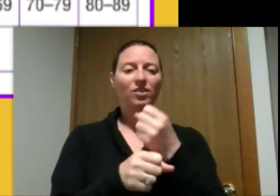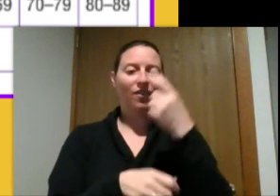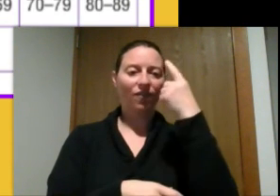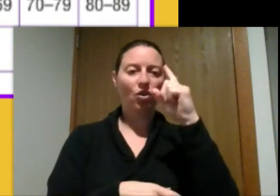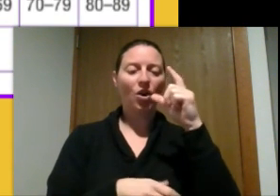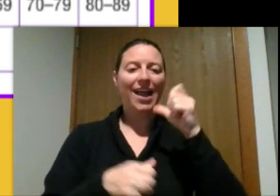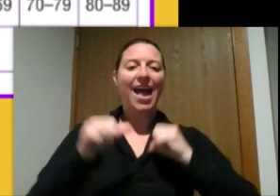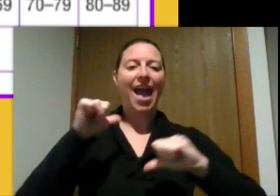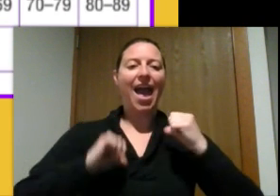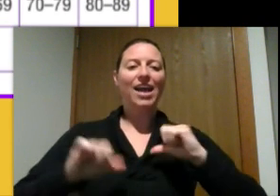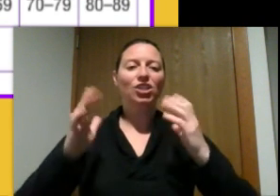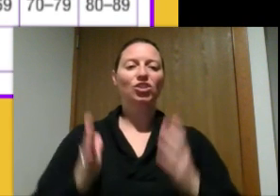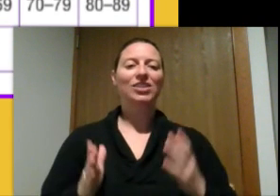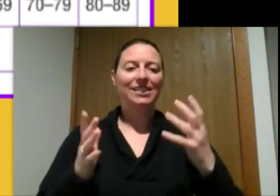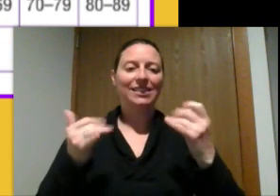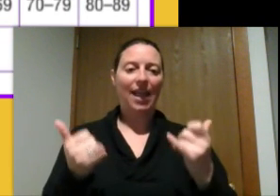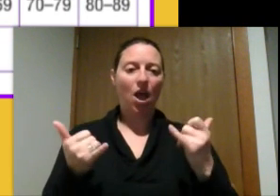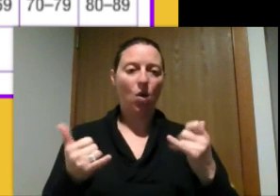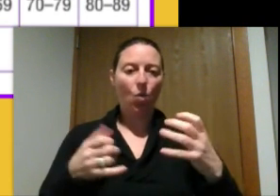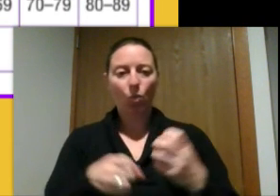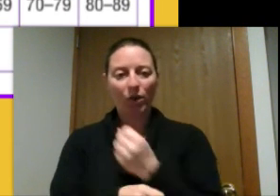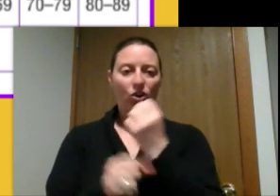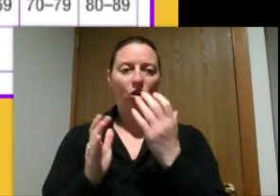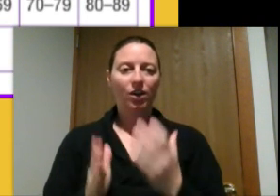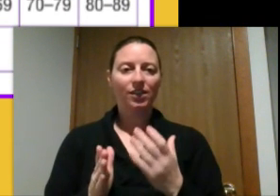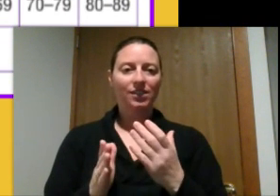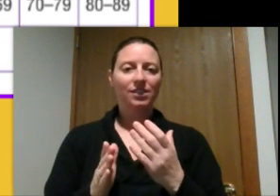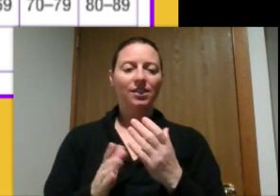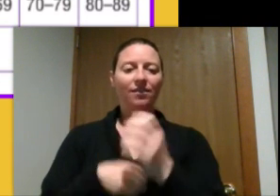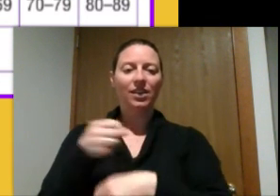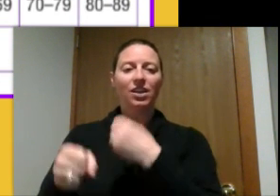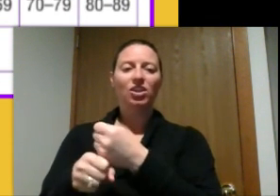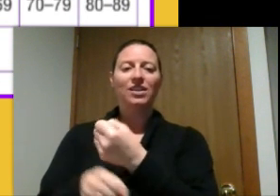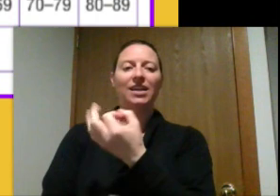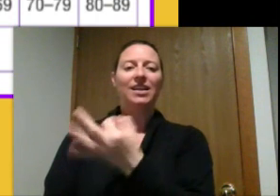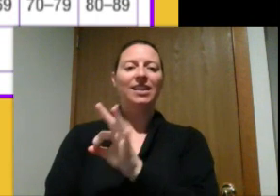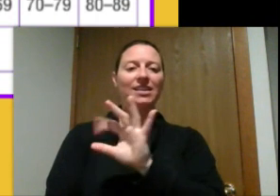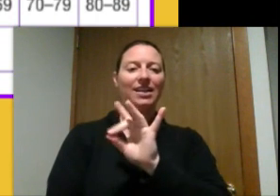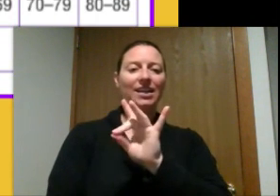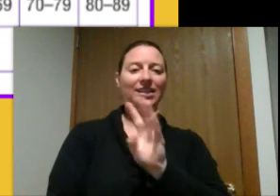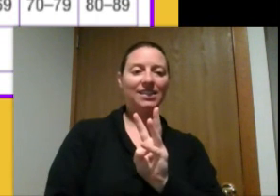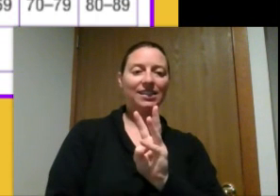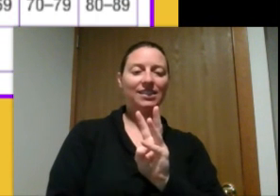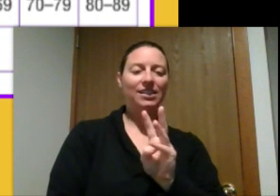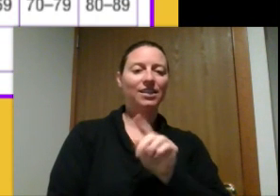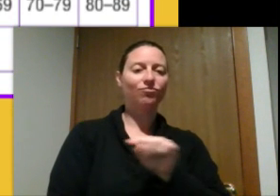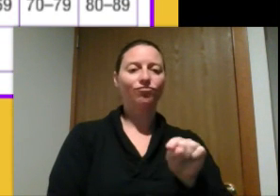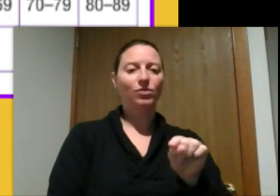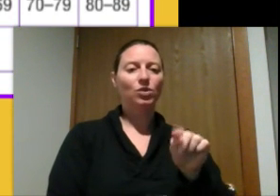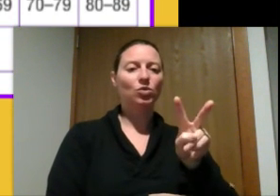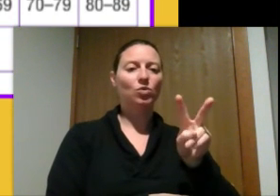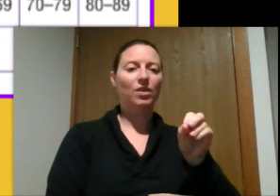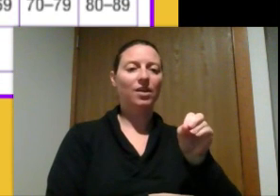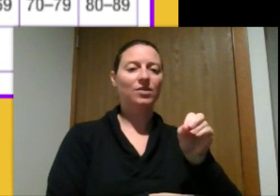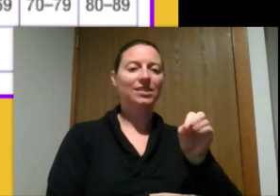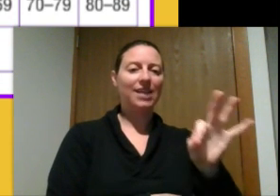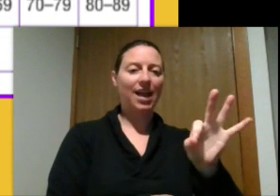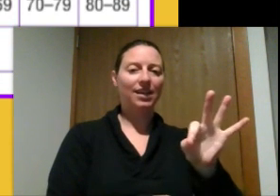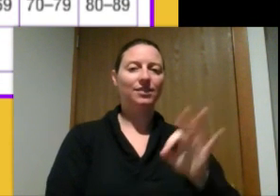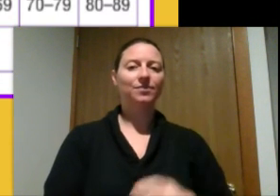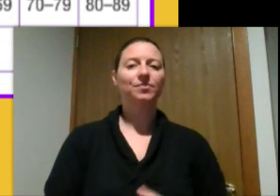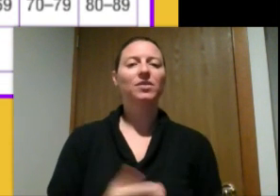Academy Award for Best Actress from the years 1986 to 2009. So again, we want